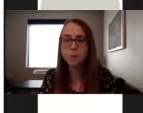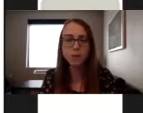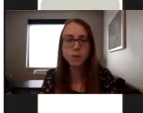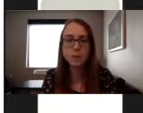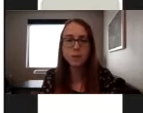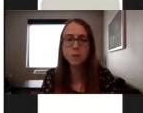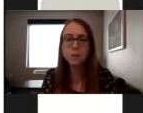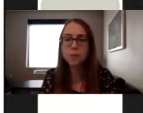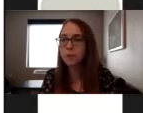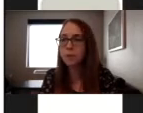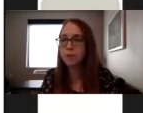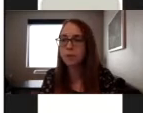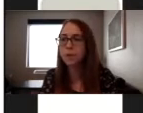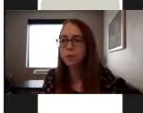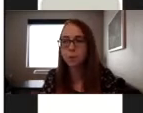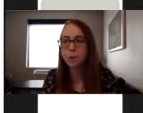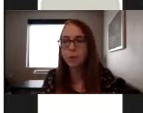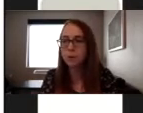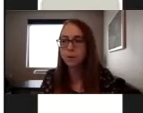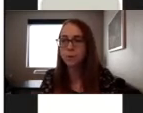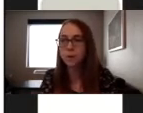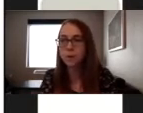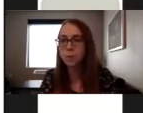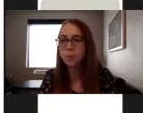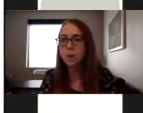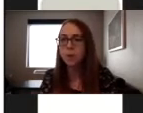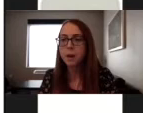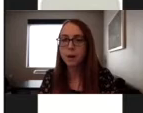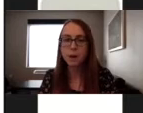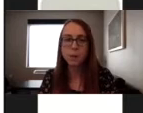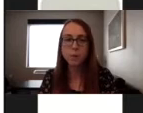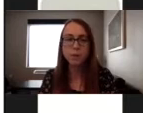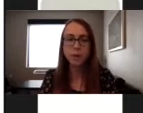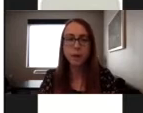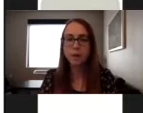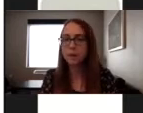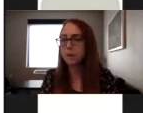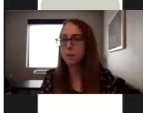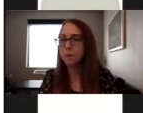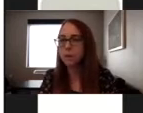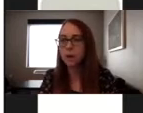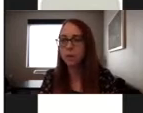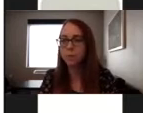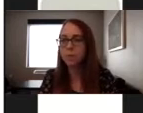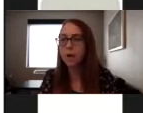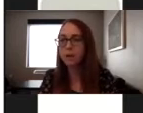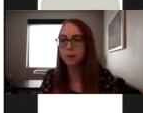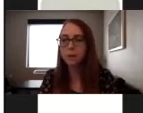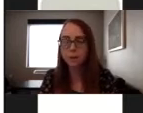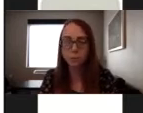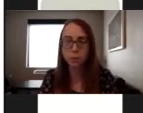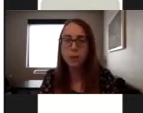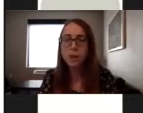in recognizing which finger is touched by the experimenter with the hand hidden behind